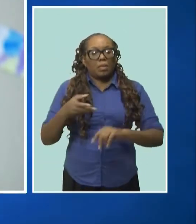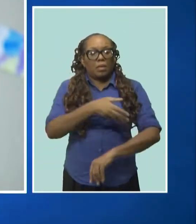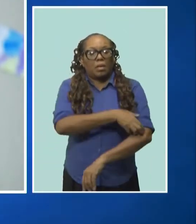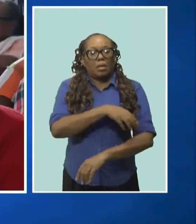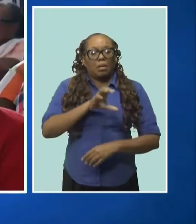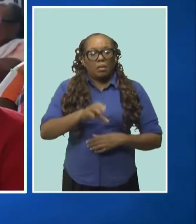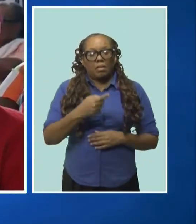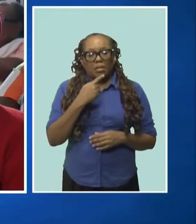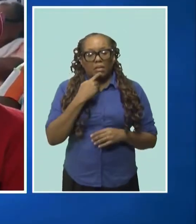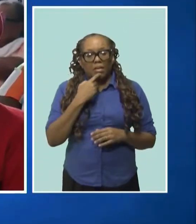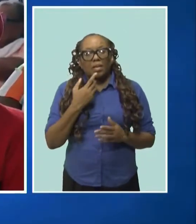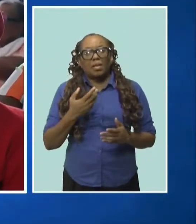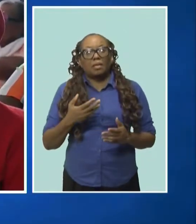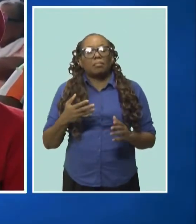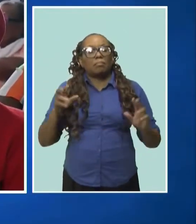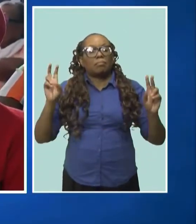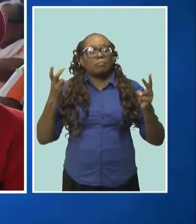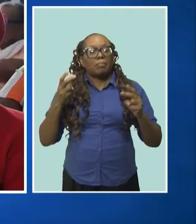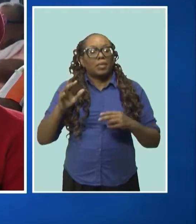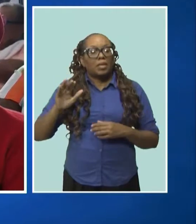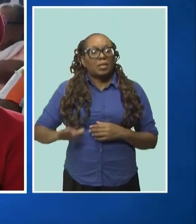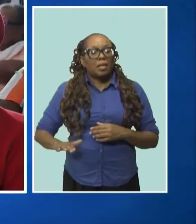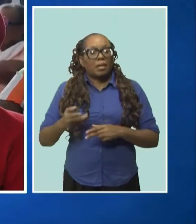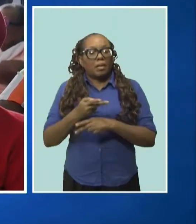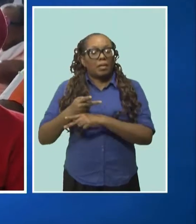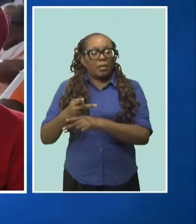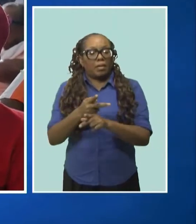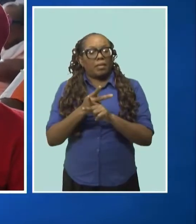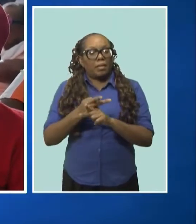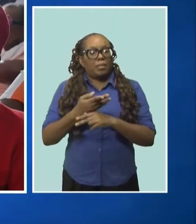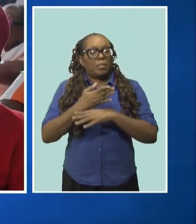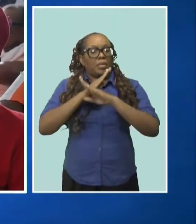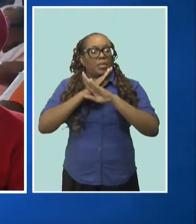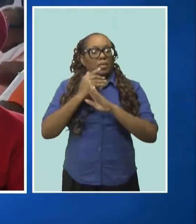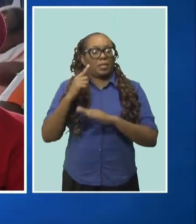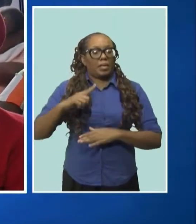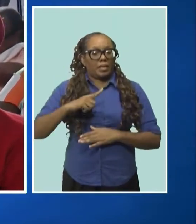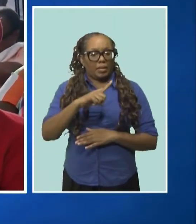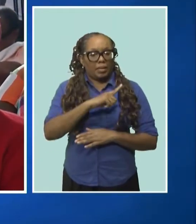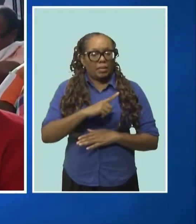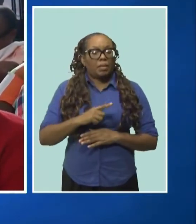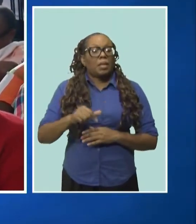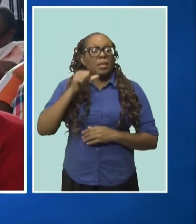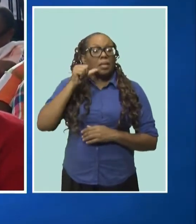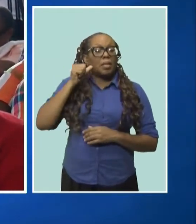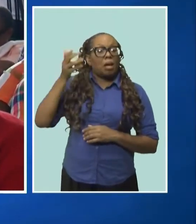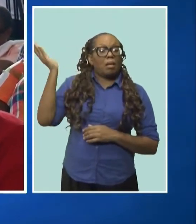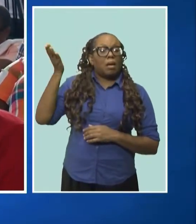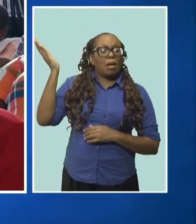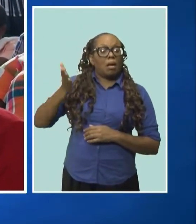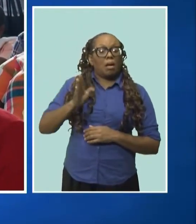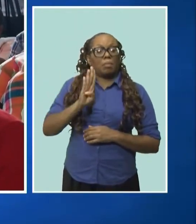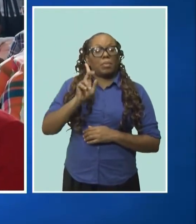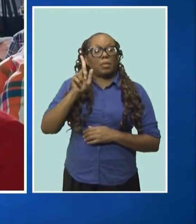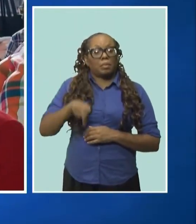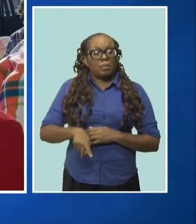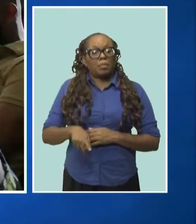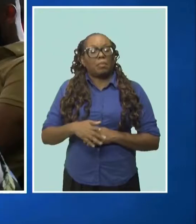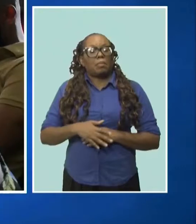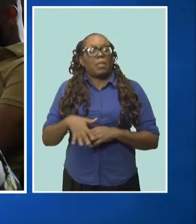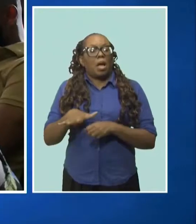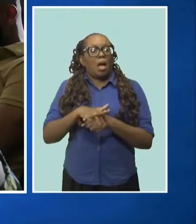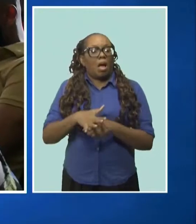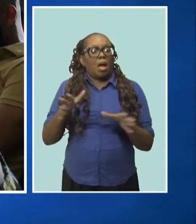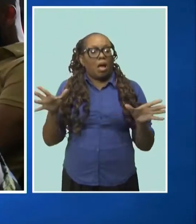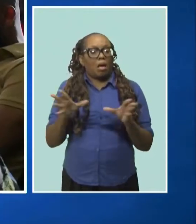of the areas being addressed is child care protection legislation. He was speaking yesterday during the BLP St. George North